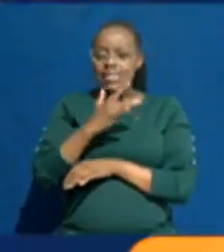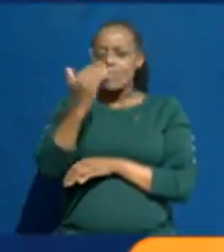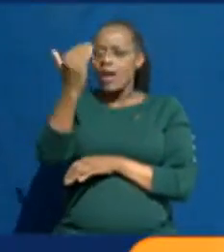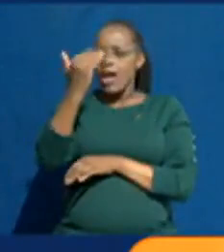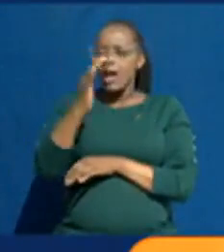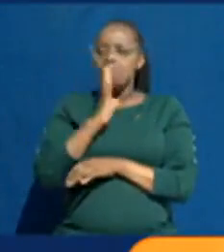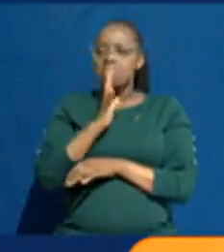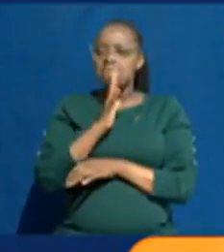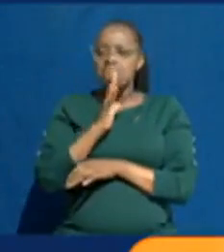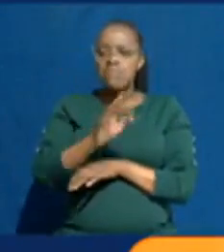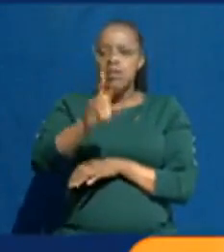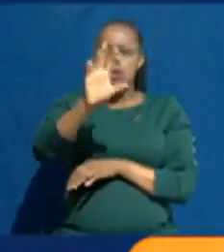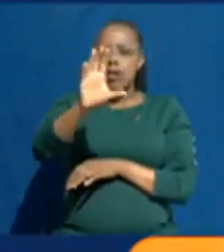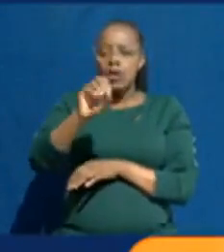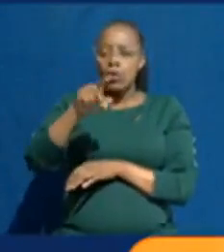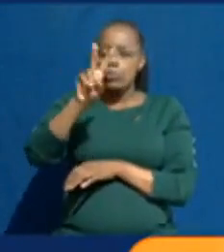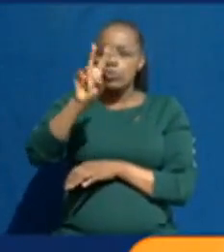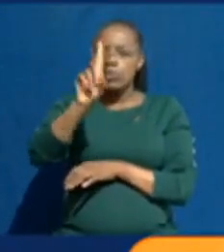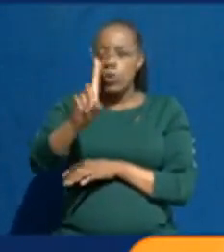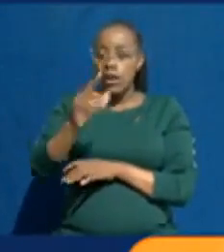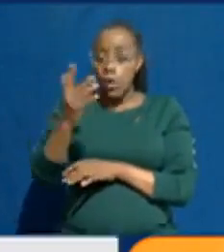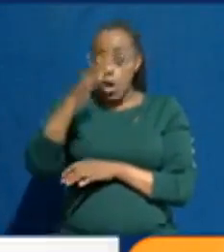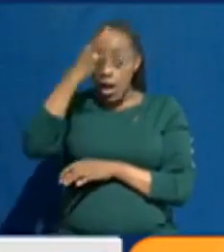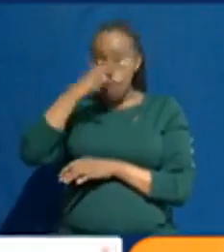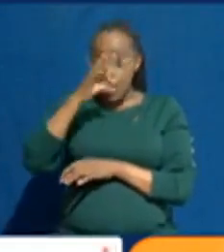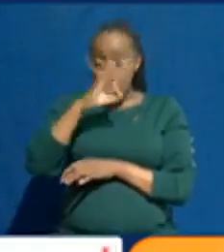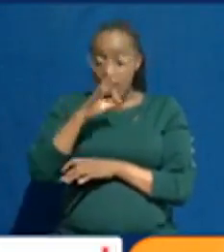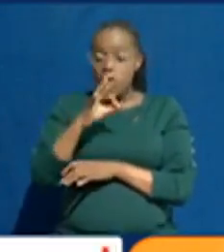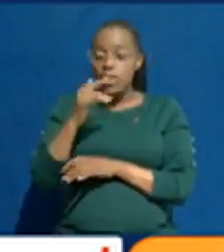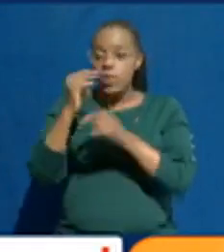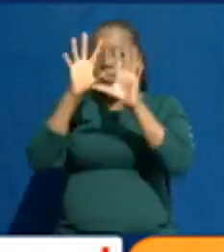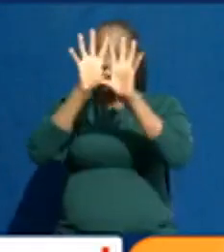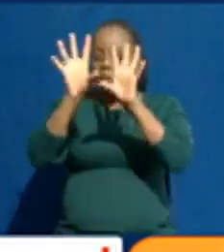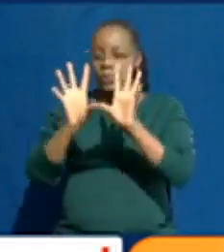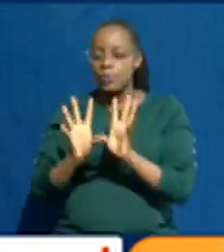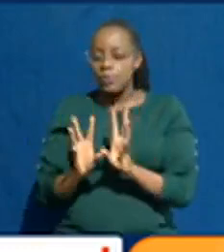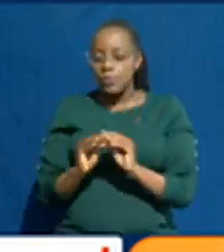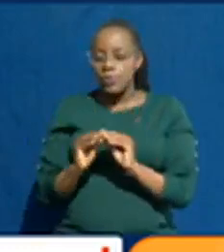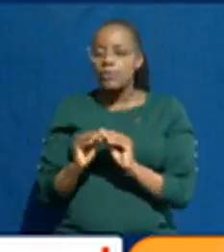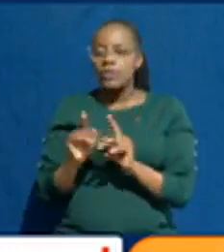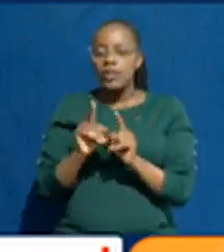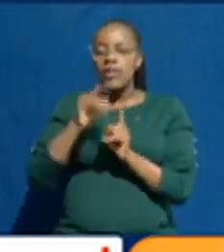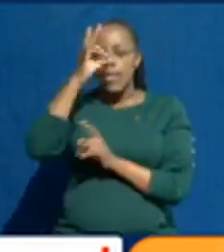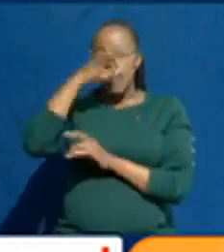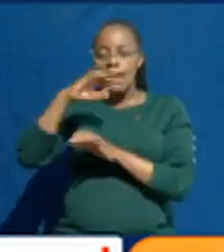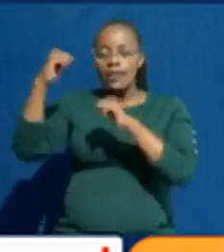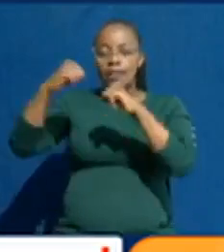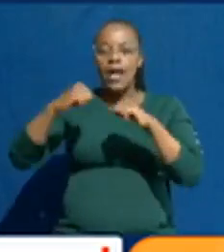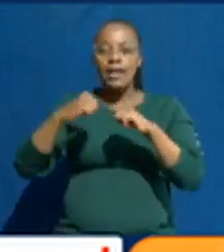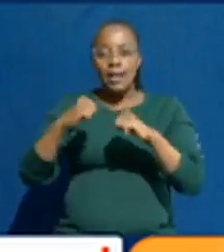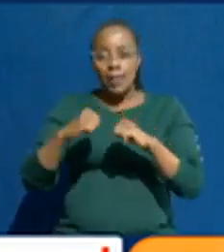the opening of COP21 in Paris, which of course culminated in the Paris Agreement.